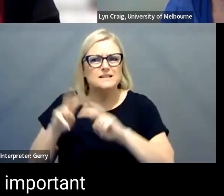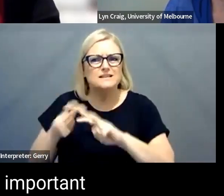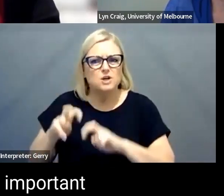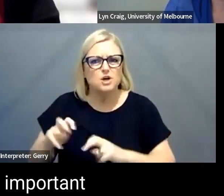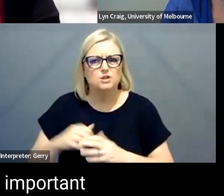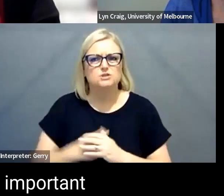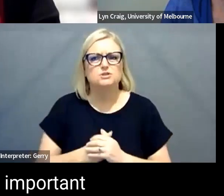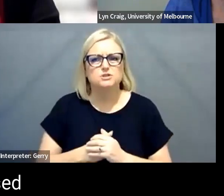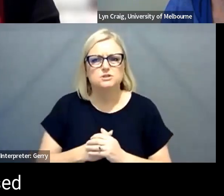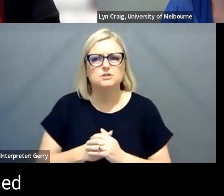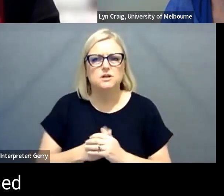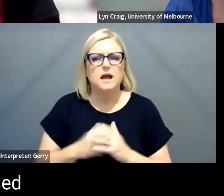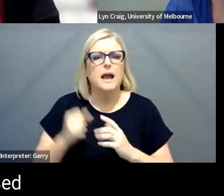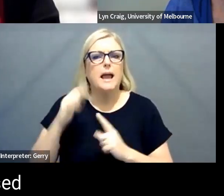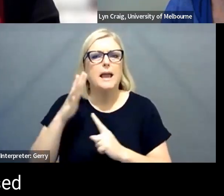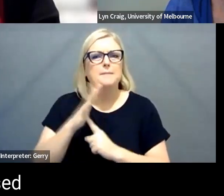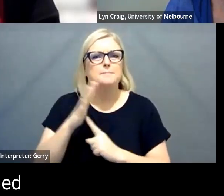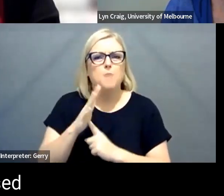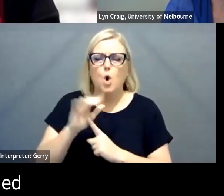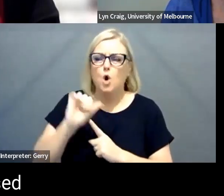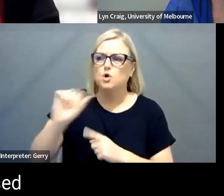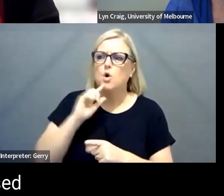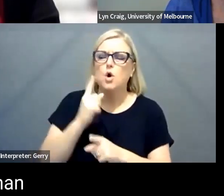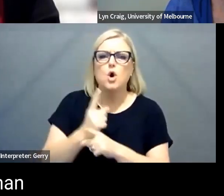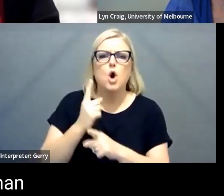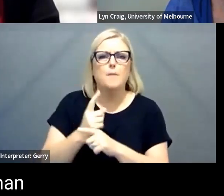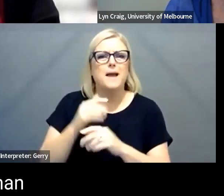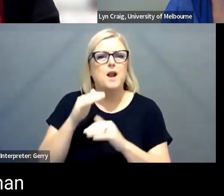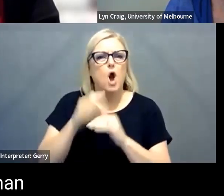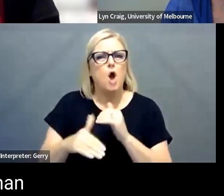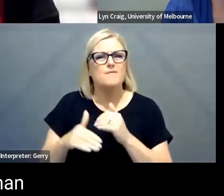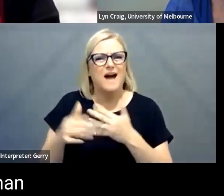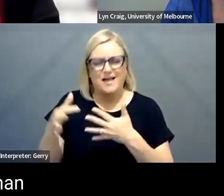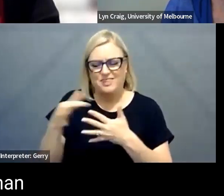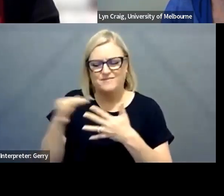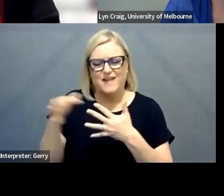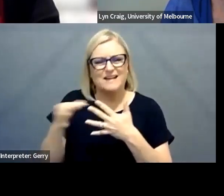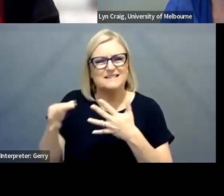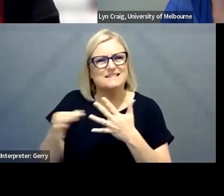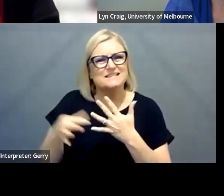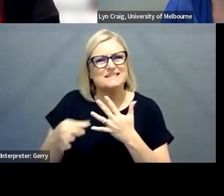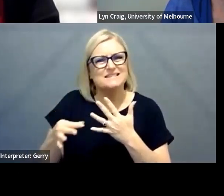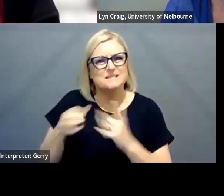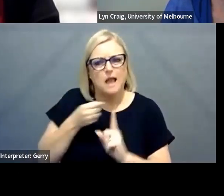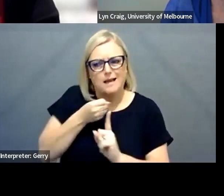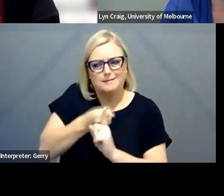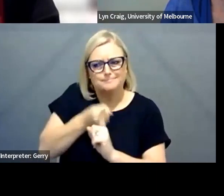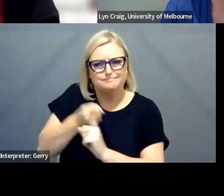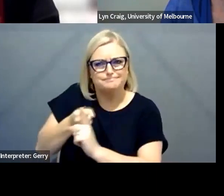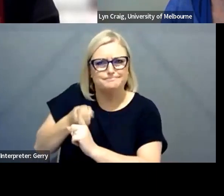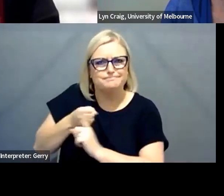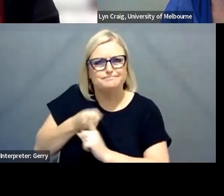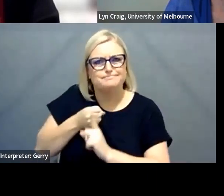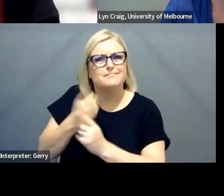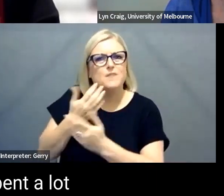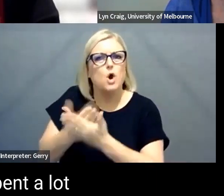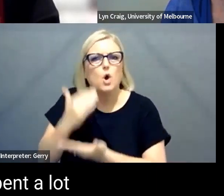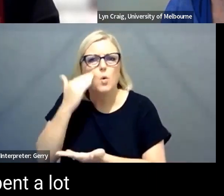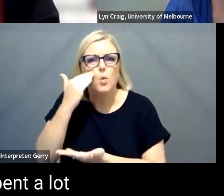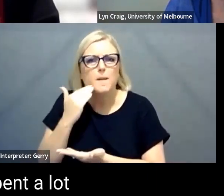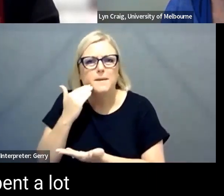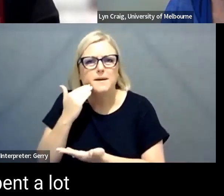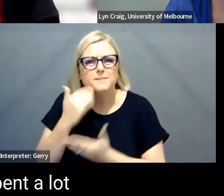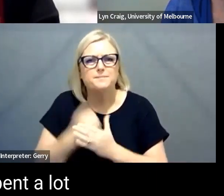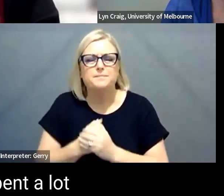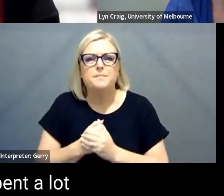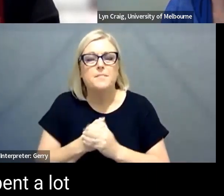really important, the point you raised around socioeconomic factors rather than individual characteristics really driving these impacts. Then you've